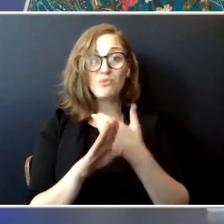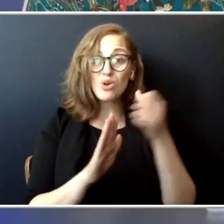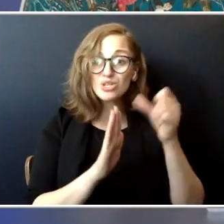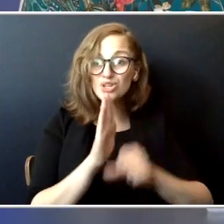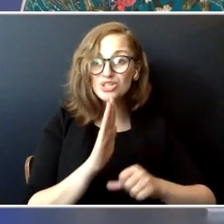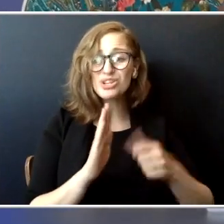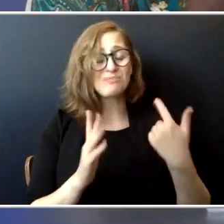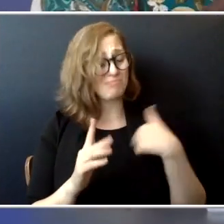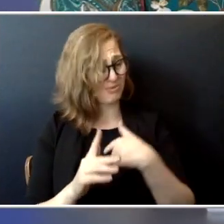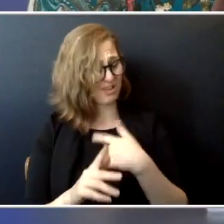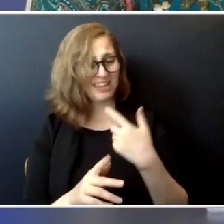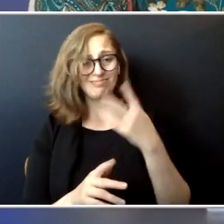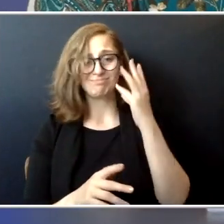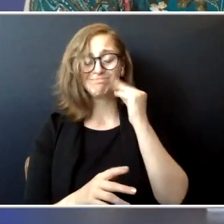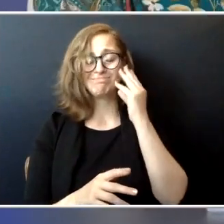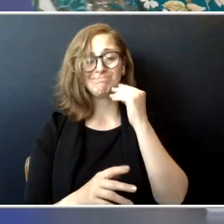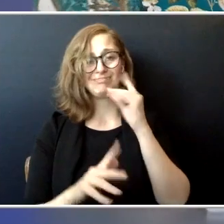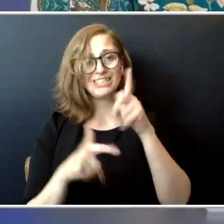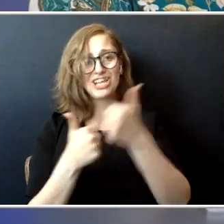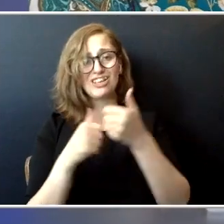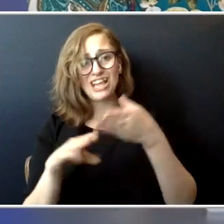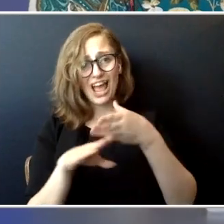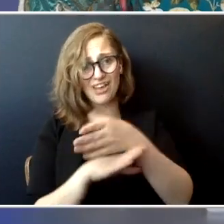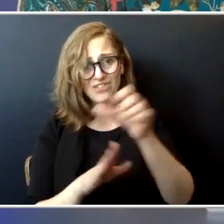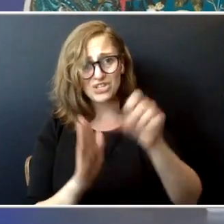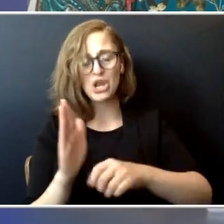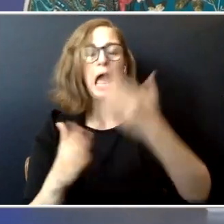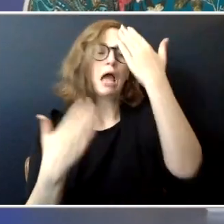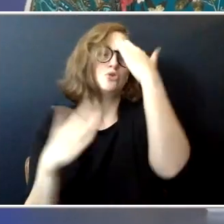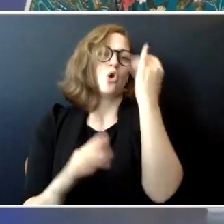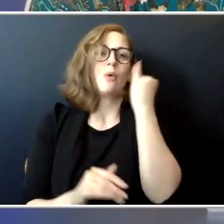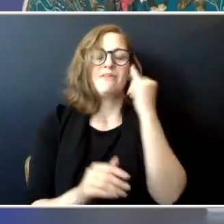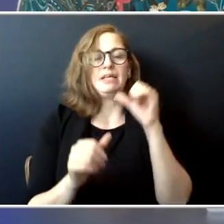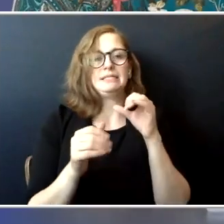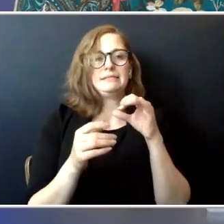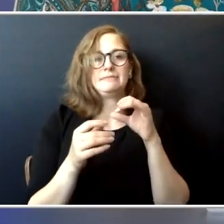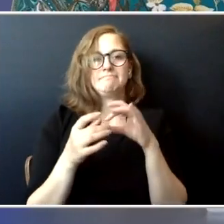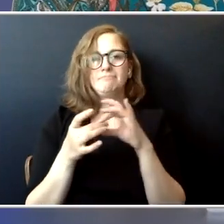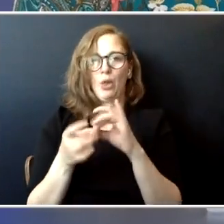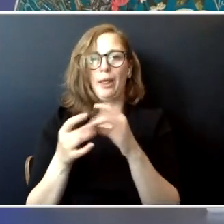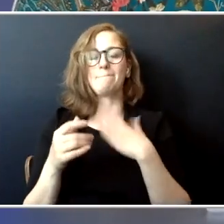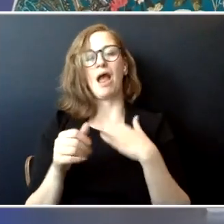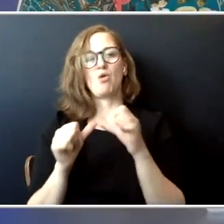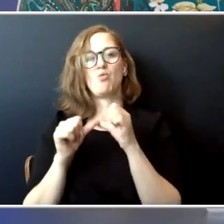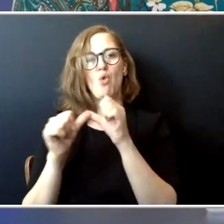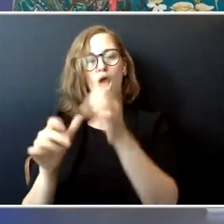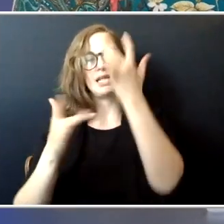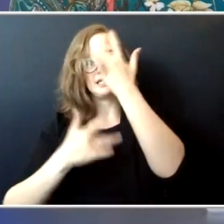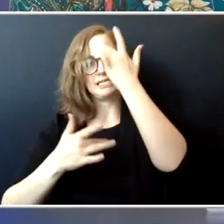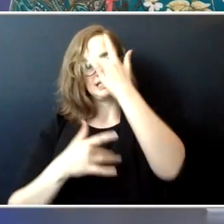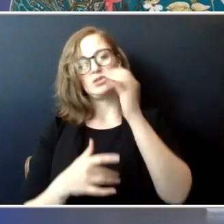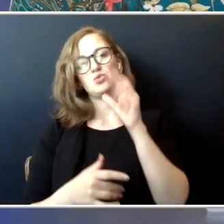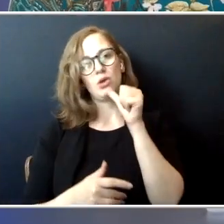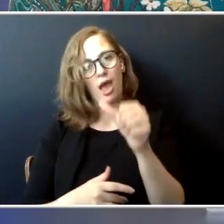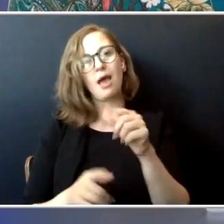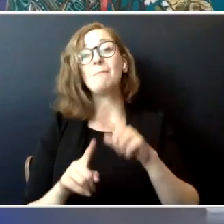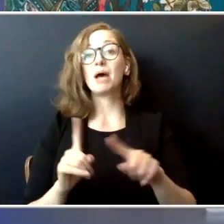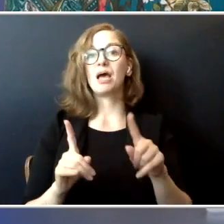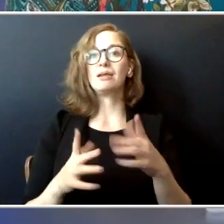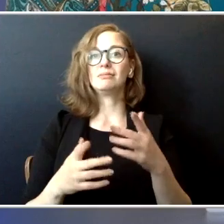afterwards, which I don't know if it's connected to my chronic disease or not, but it was unexpected. And